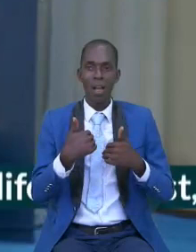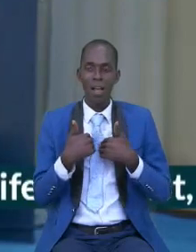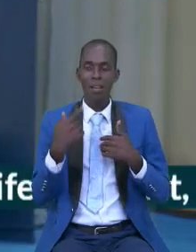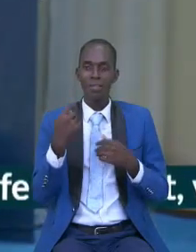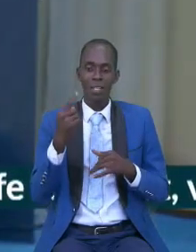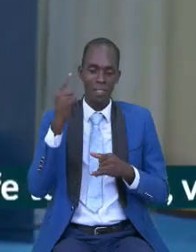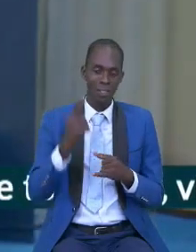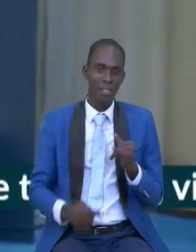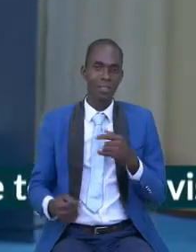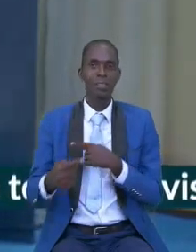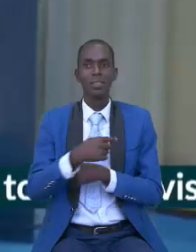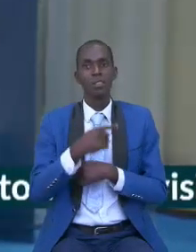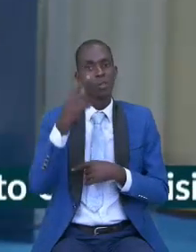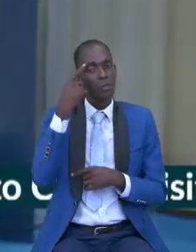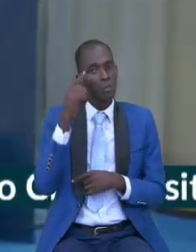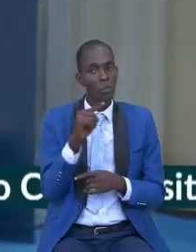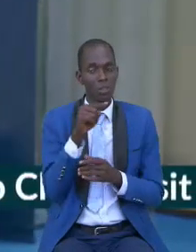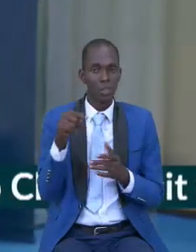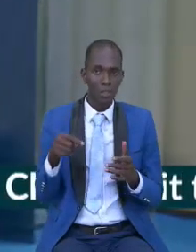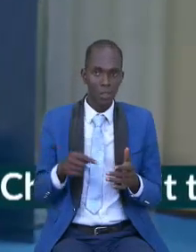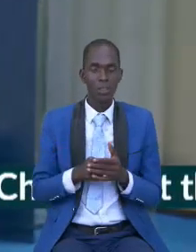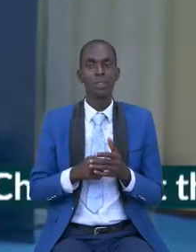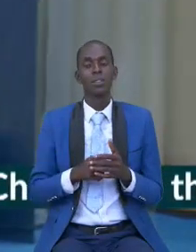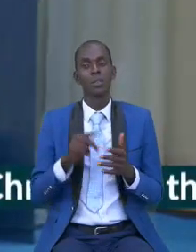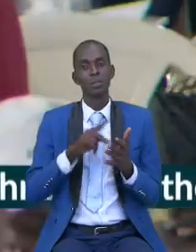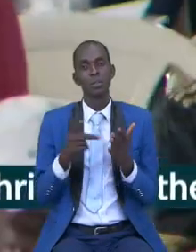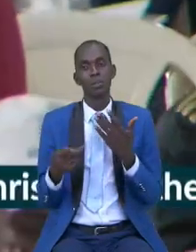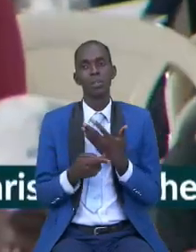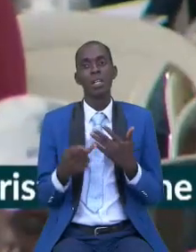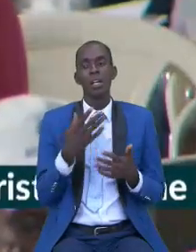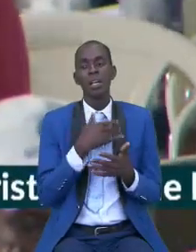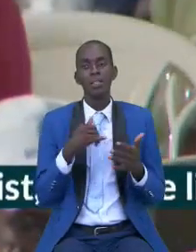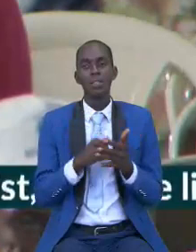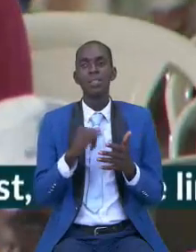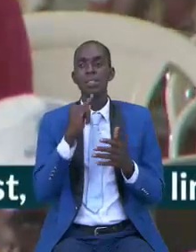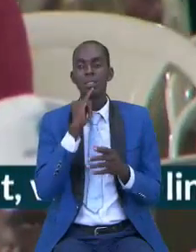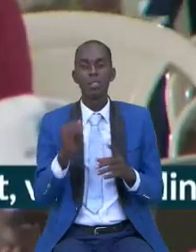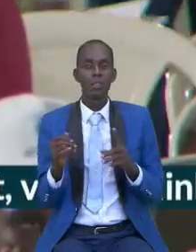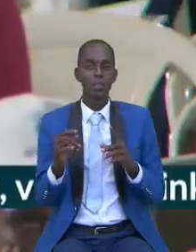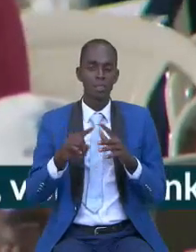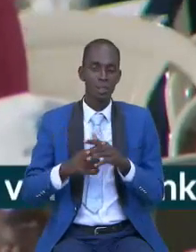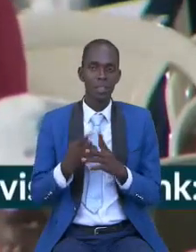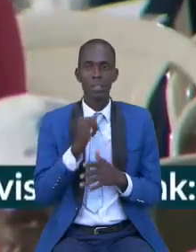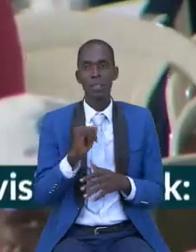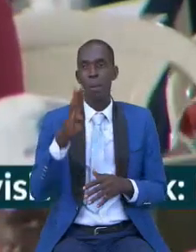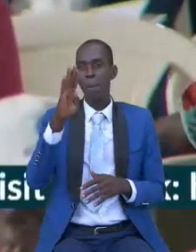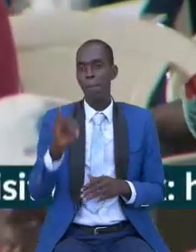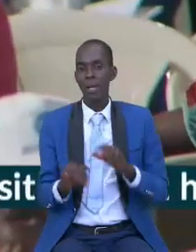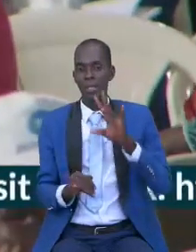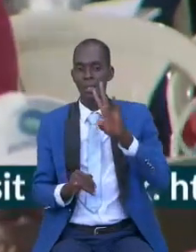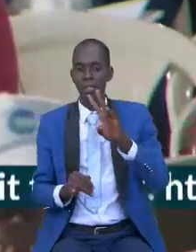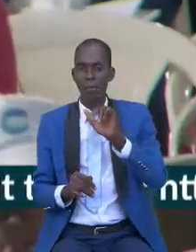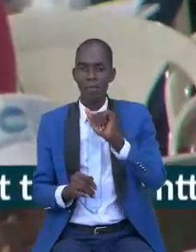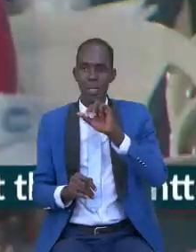day for this very conference, and it's coming up by 7 a.m.